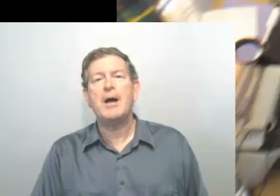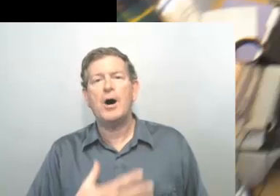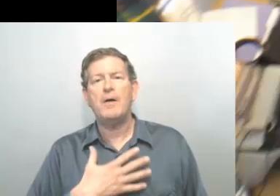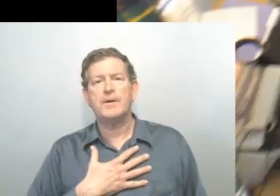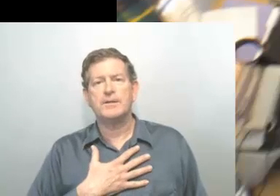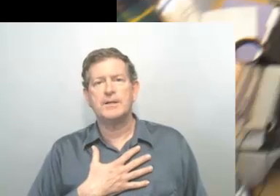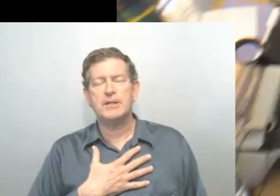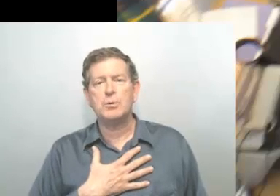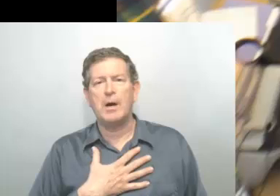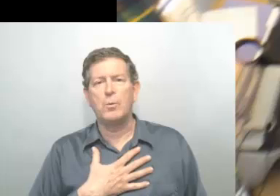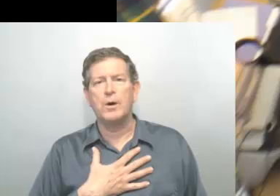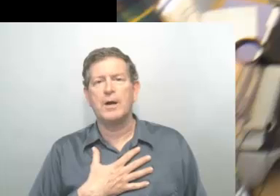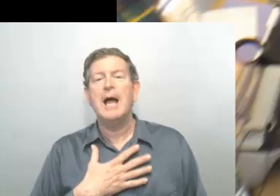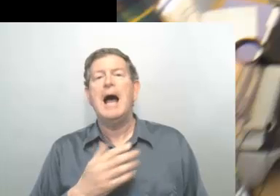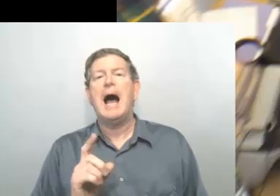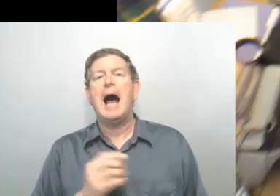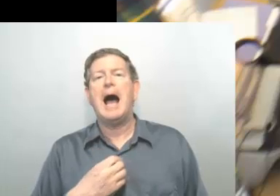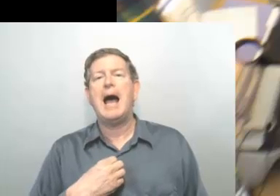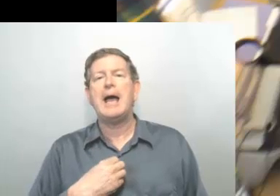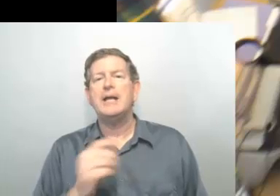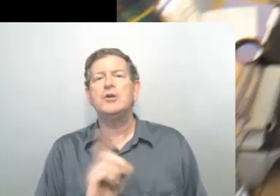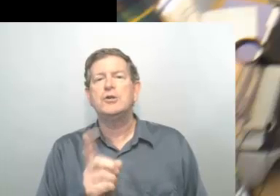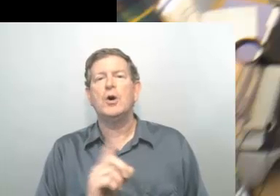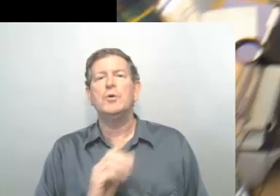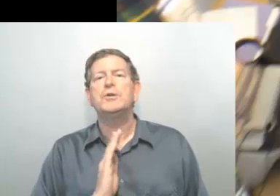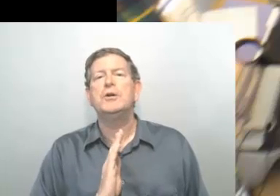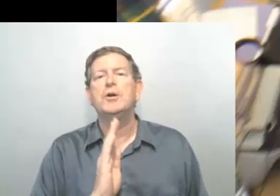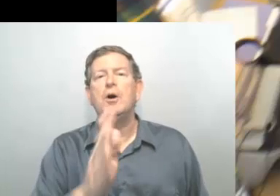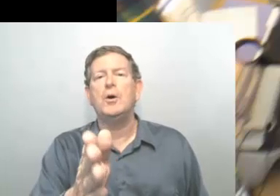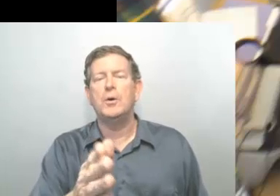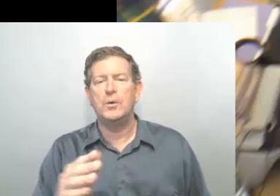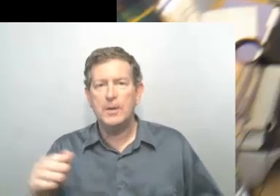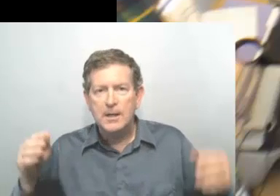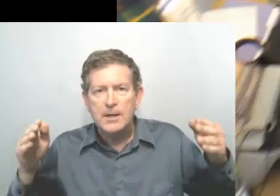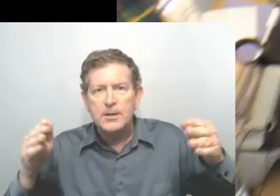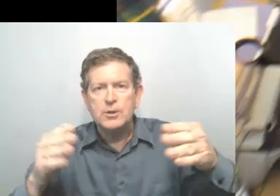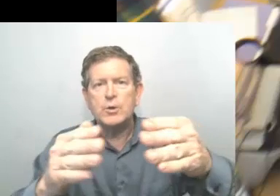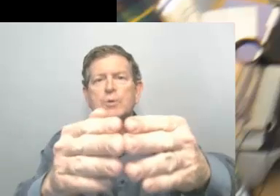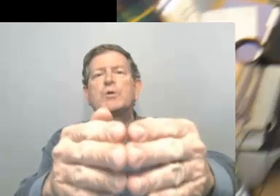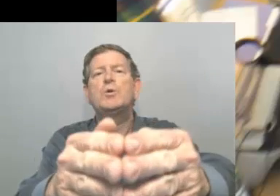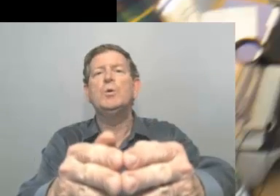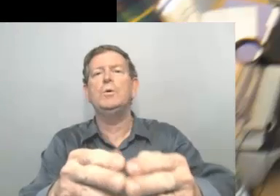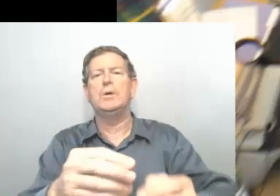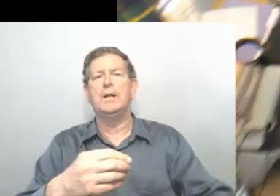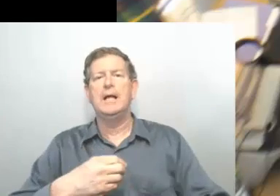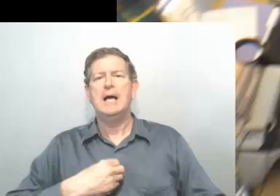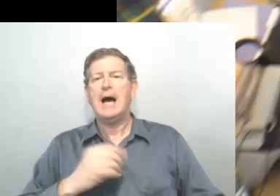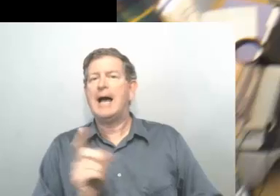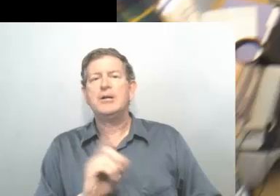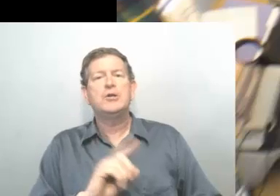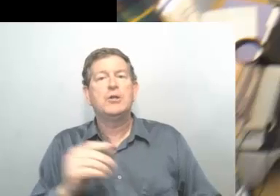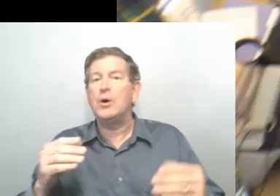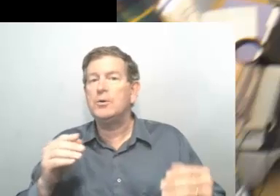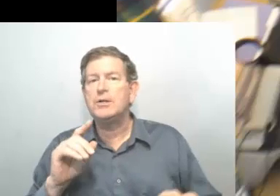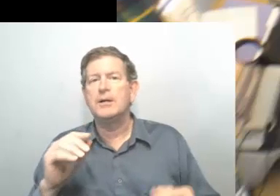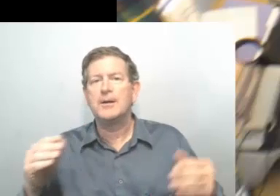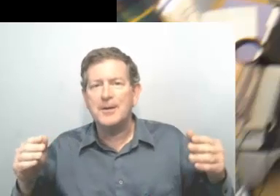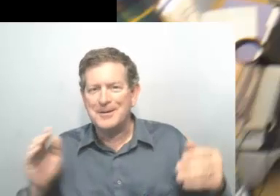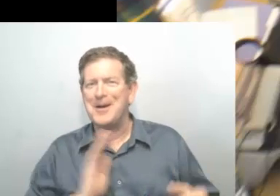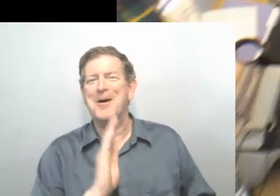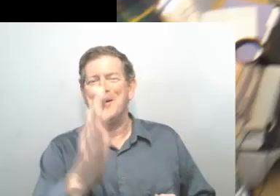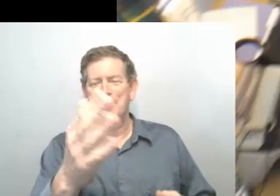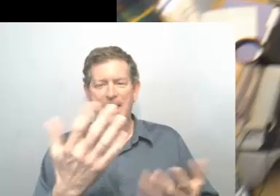This is my office. This is where I work. I don't go to school. I